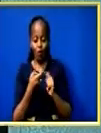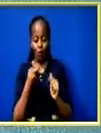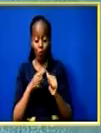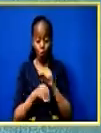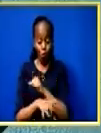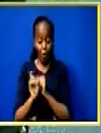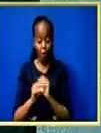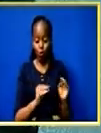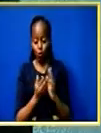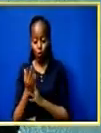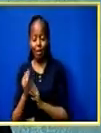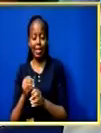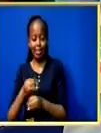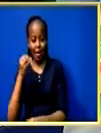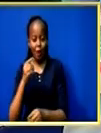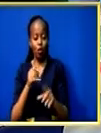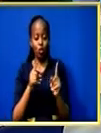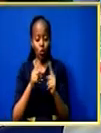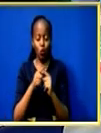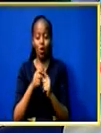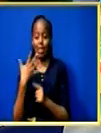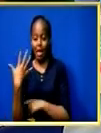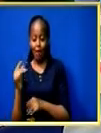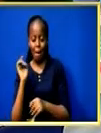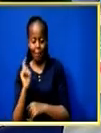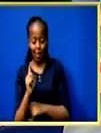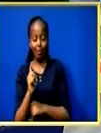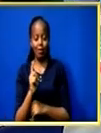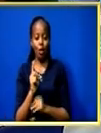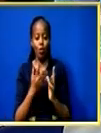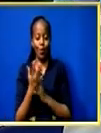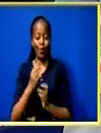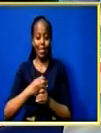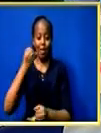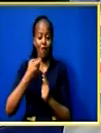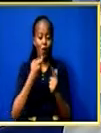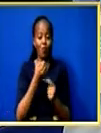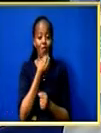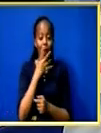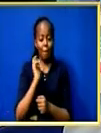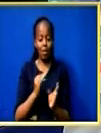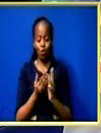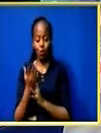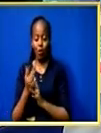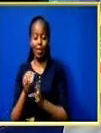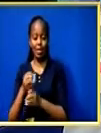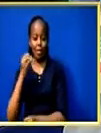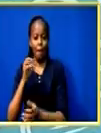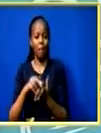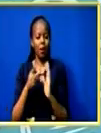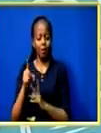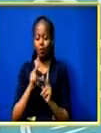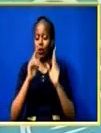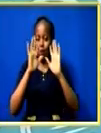stem. From the leaves, you have to go through the stem. From the flower, you have to go through the stem. So we get the stem very, very